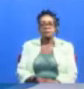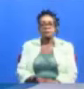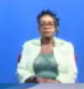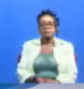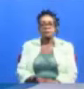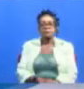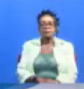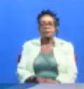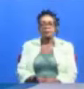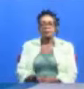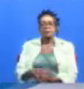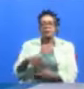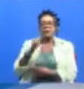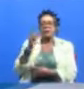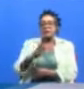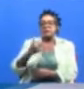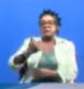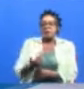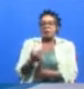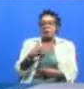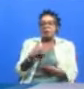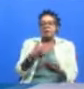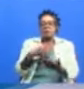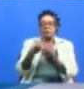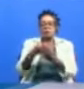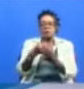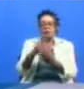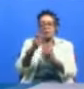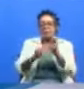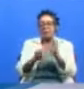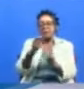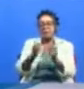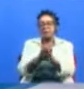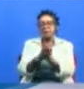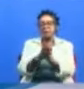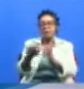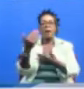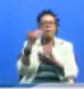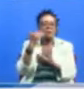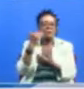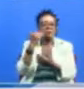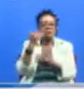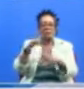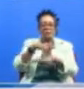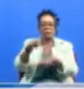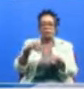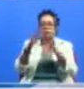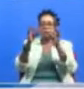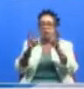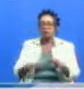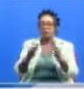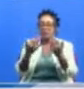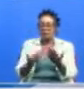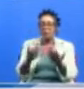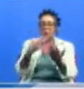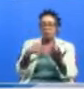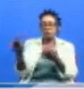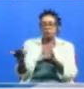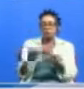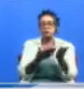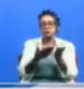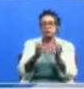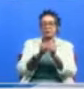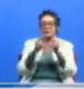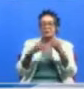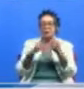Kenyans are set to witness a rise in the cost of milk and bread. The National Treasury is considering introducing a 16%